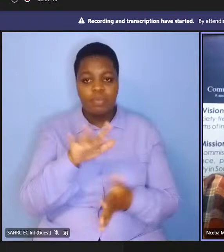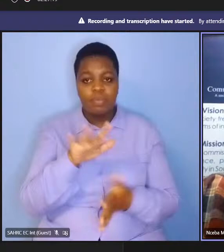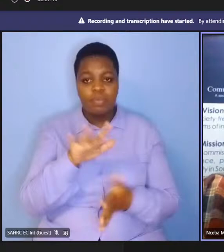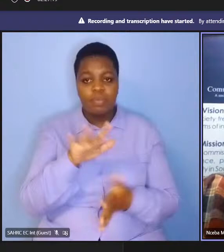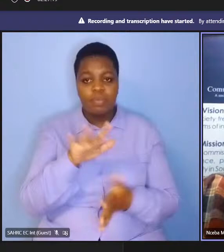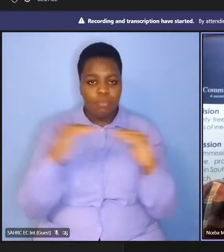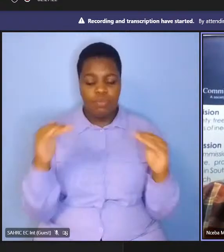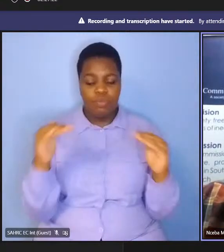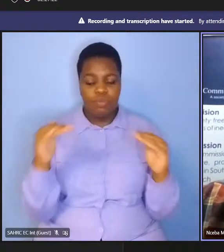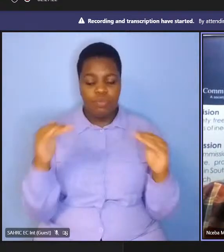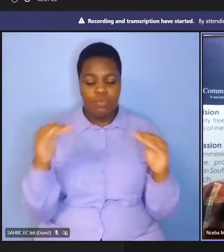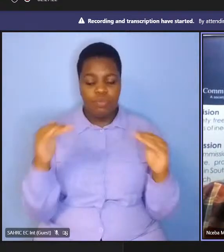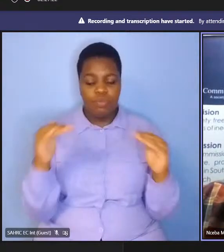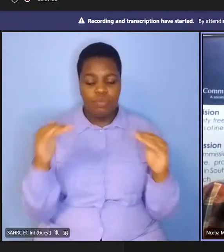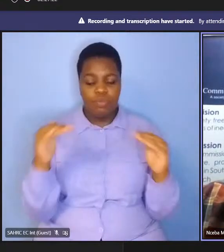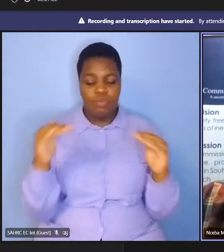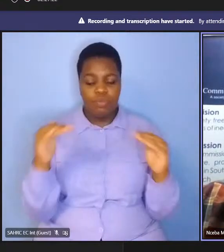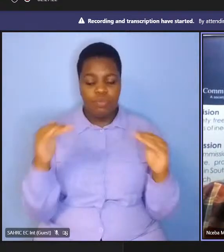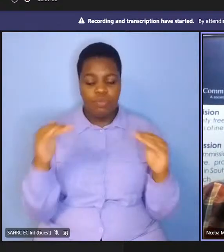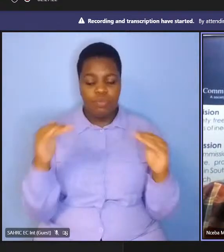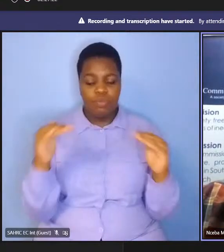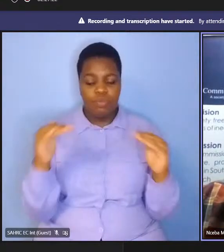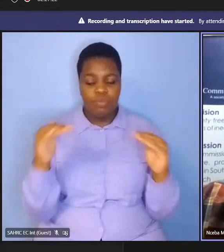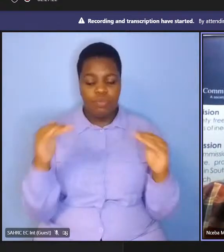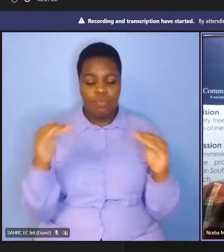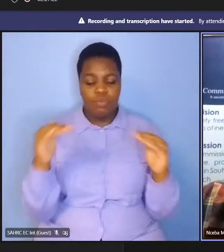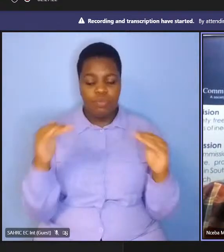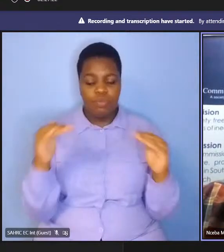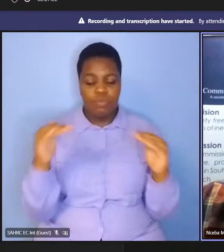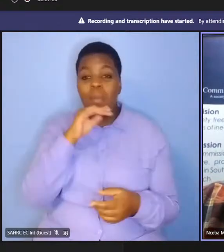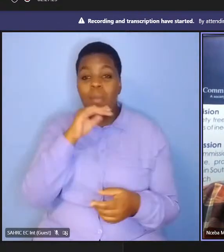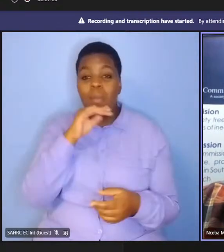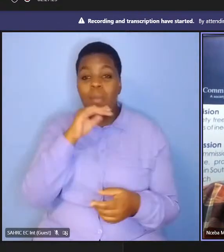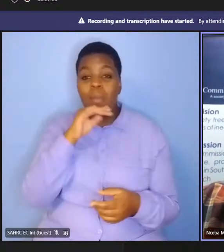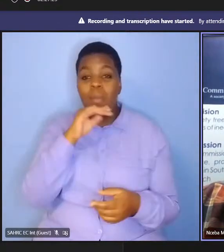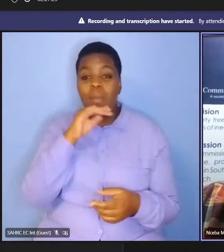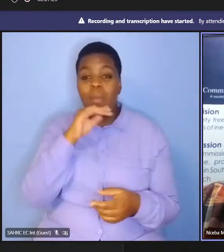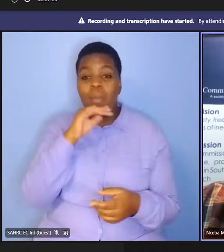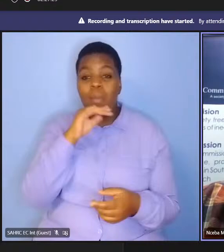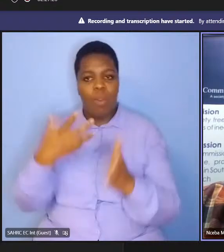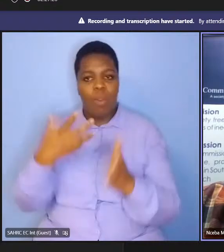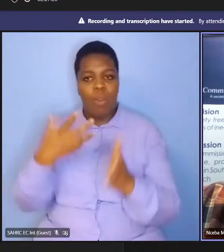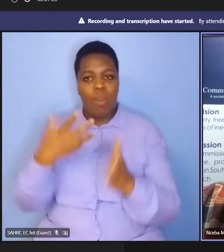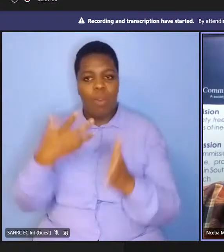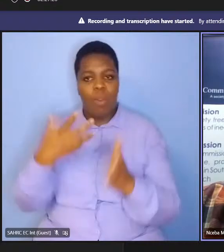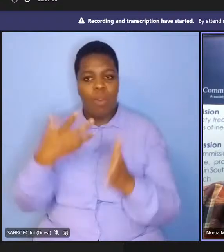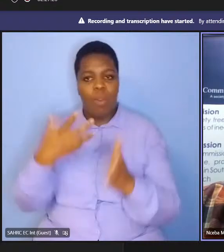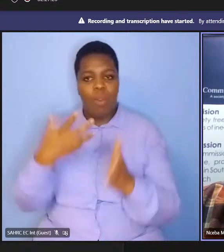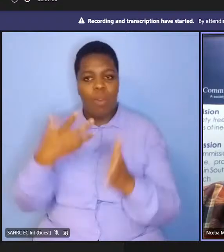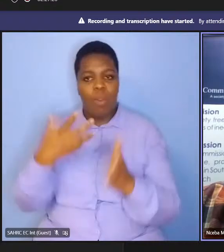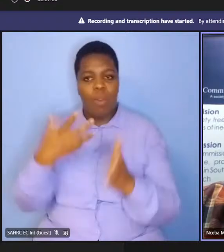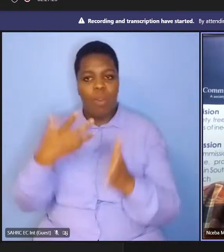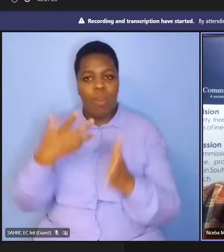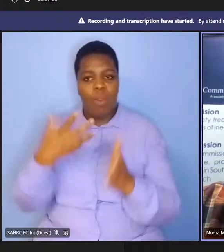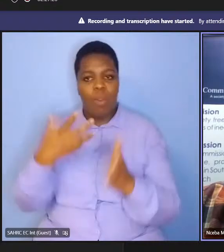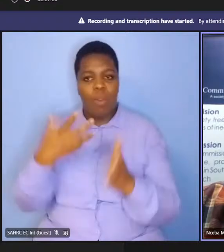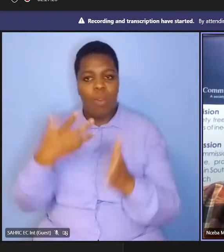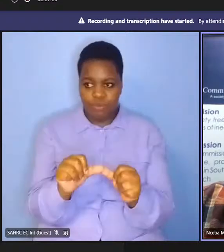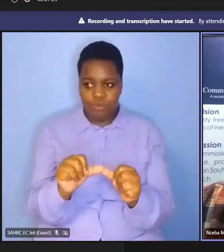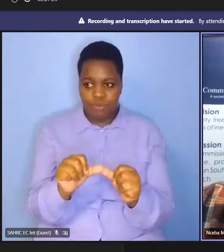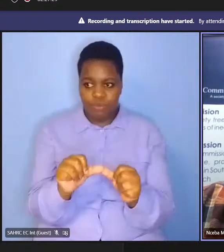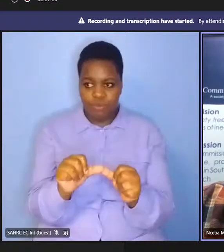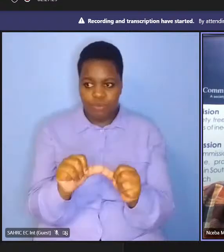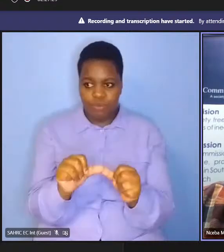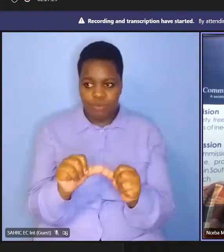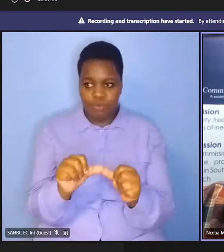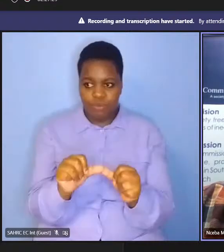has to be adopted by the plenary. That is a disclaimer that I want to put forth before I proceed. The